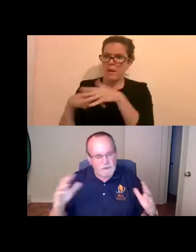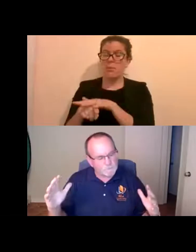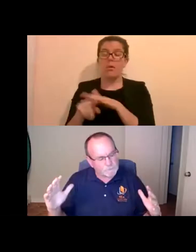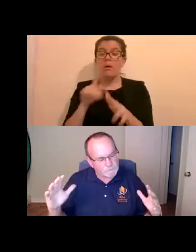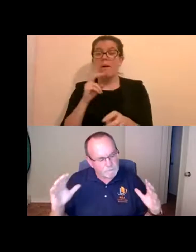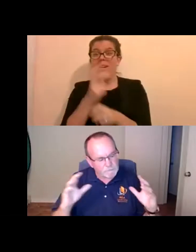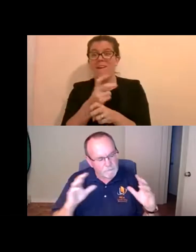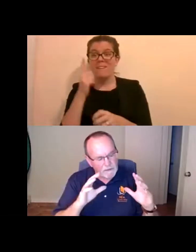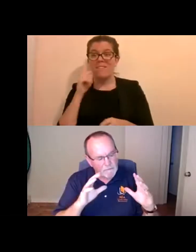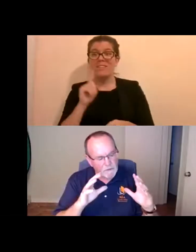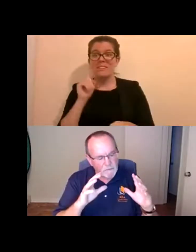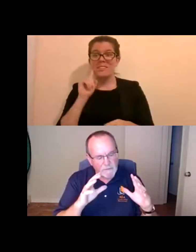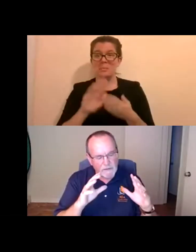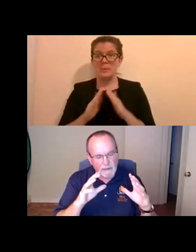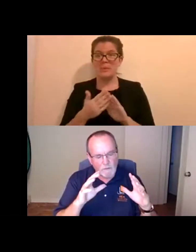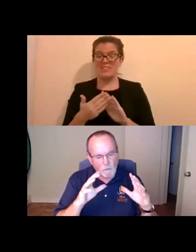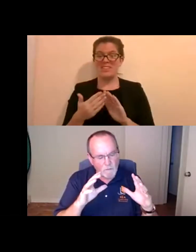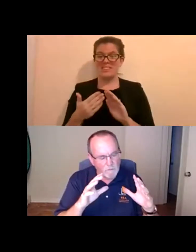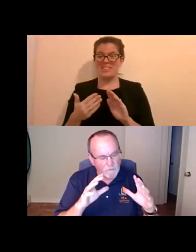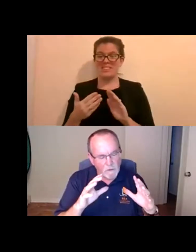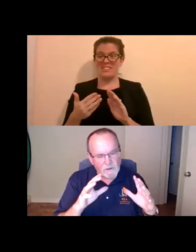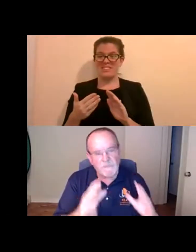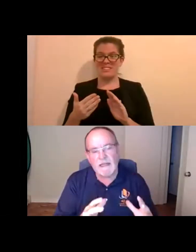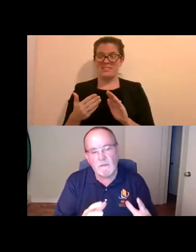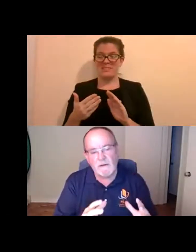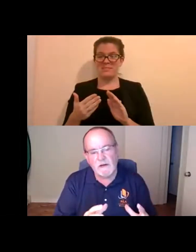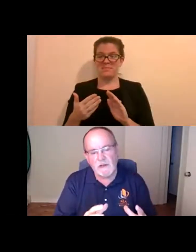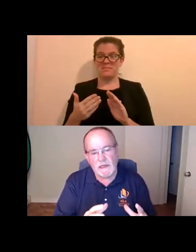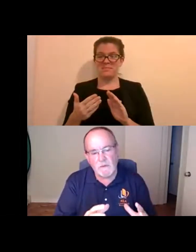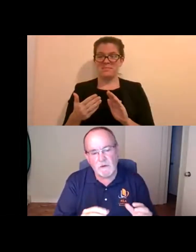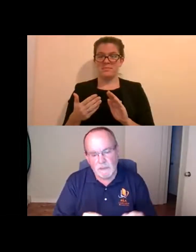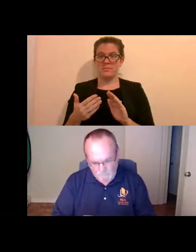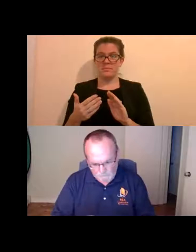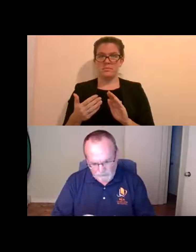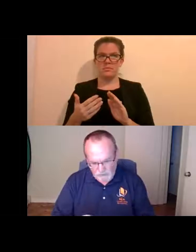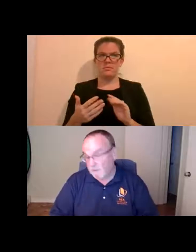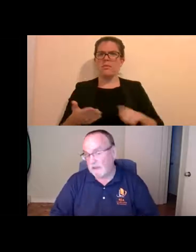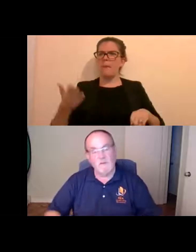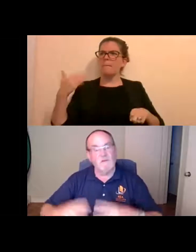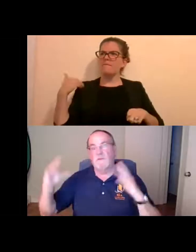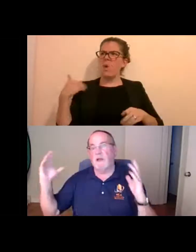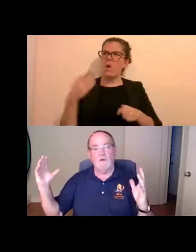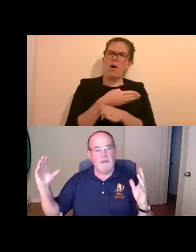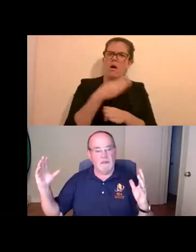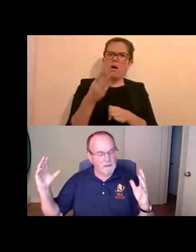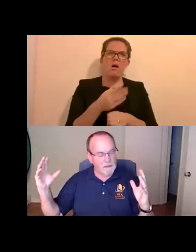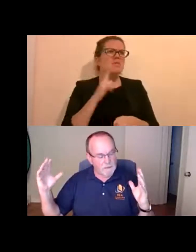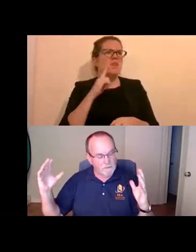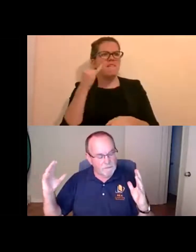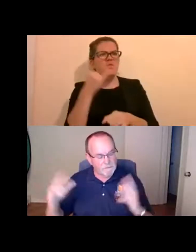excuse me, from something that had been very stable to something that was